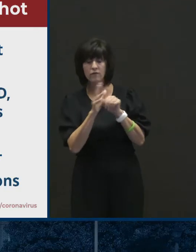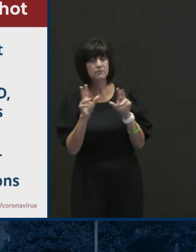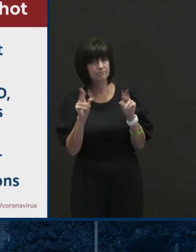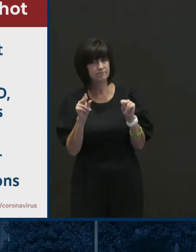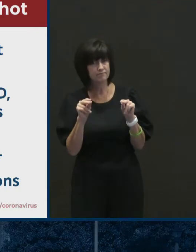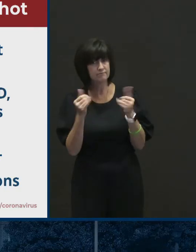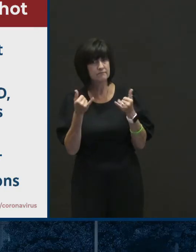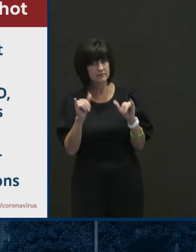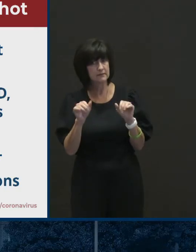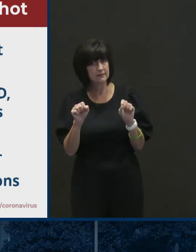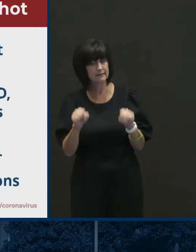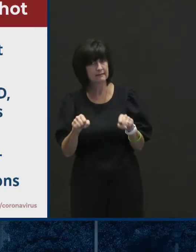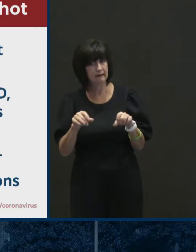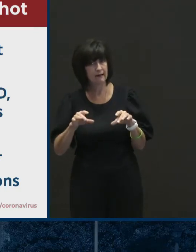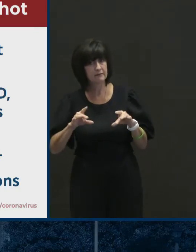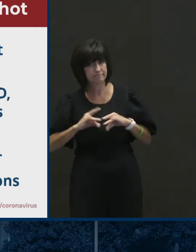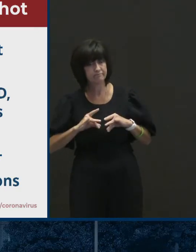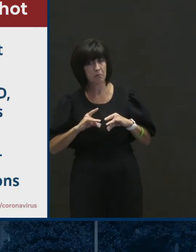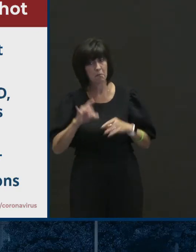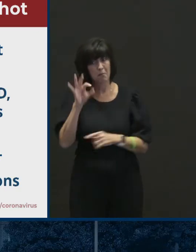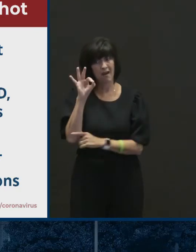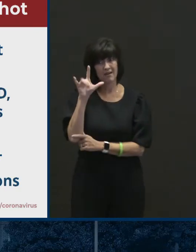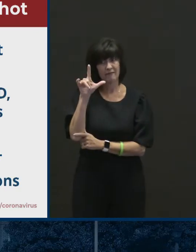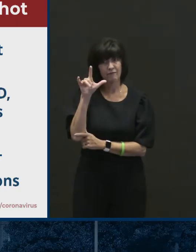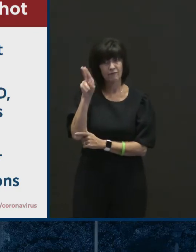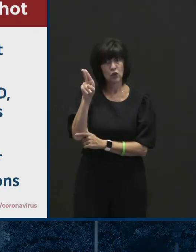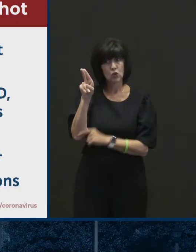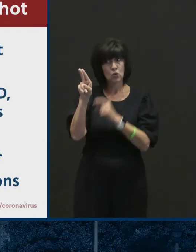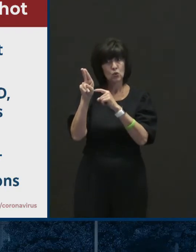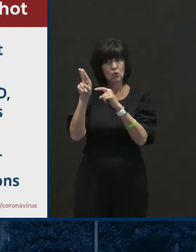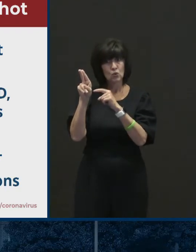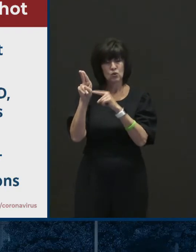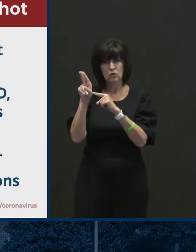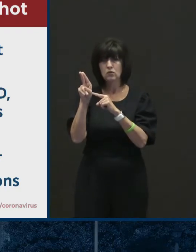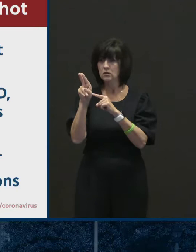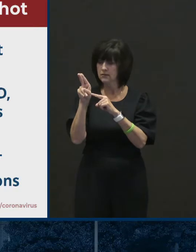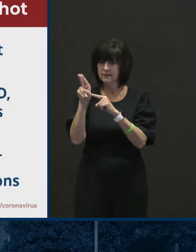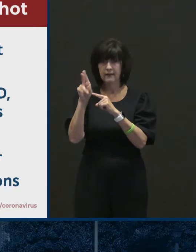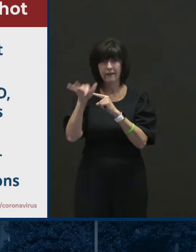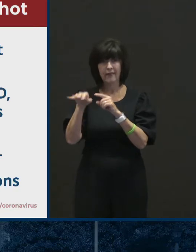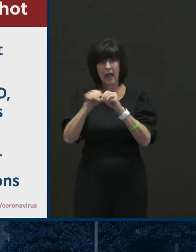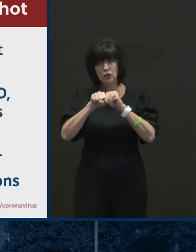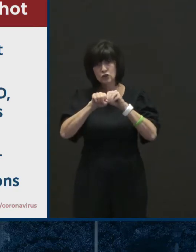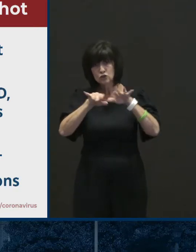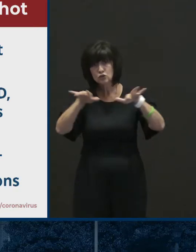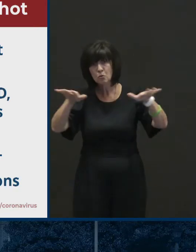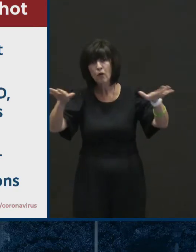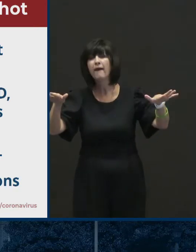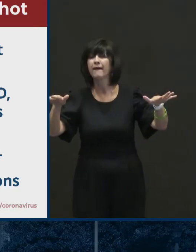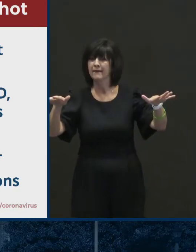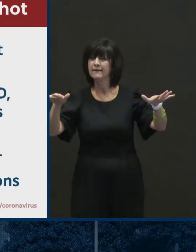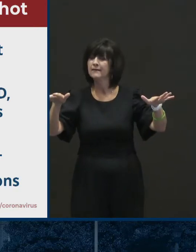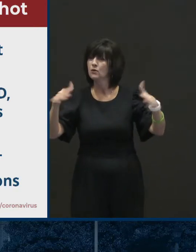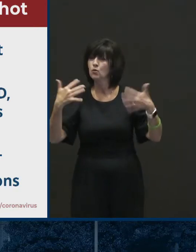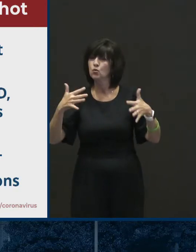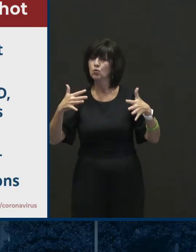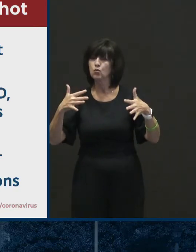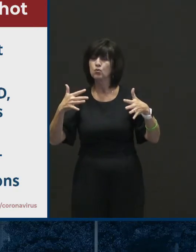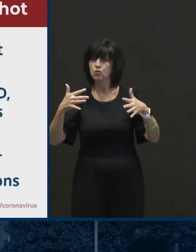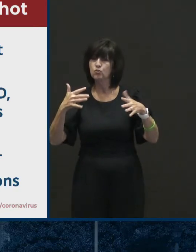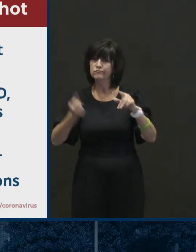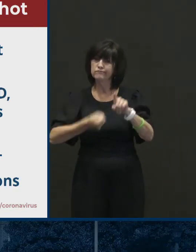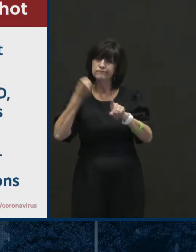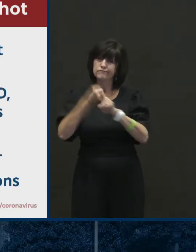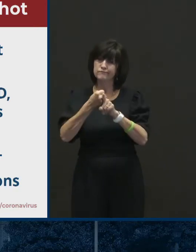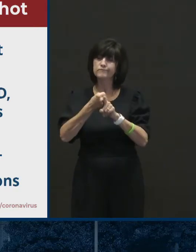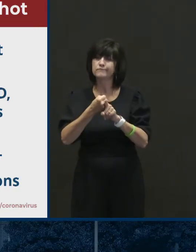year, influenza stresses our healthcare system. It maxes out our capacity in our hospitals. And if we have COVID